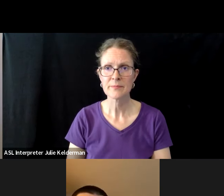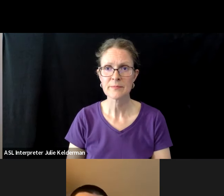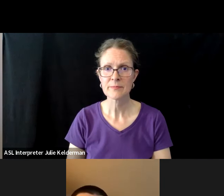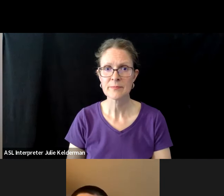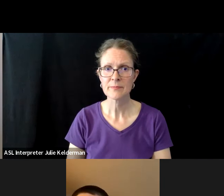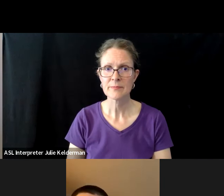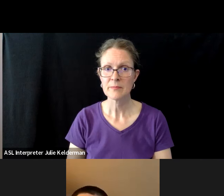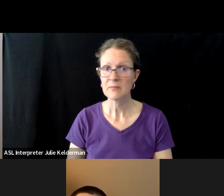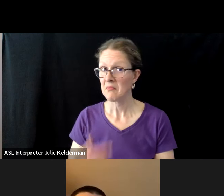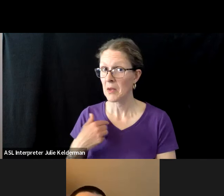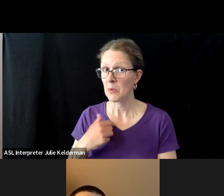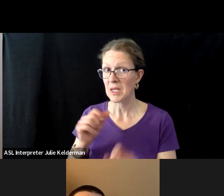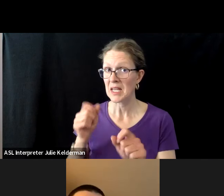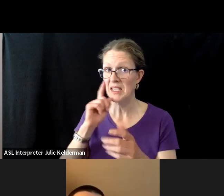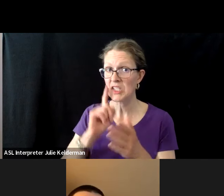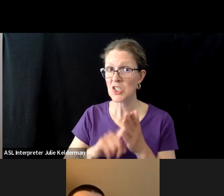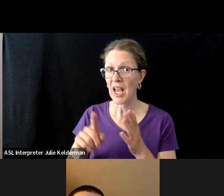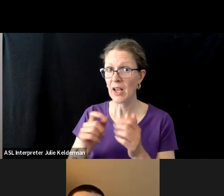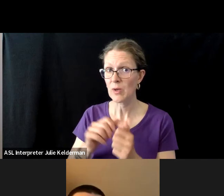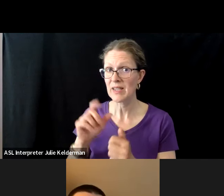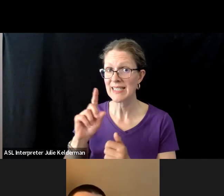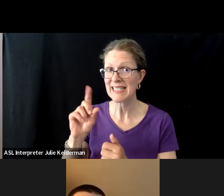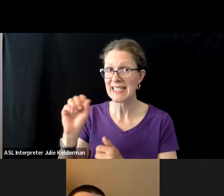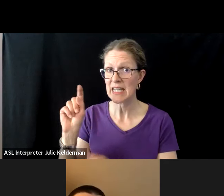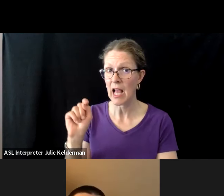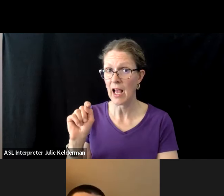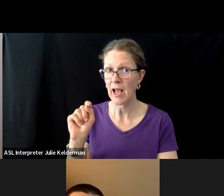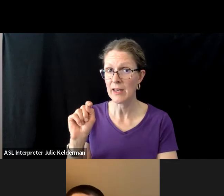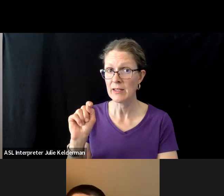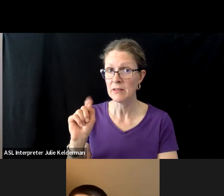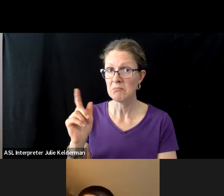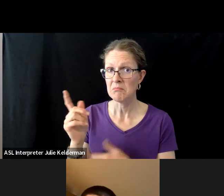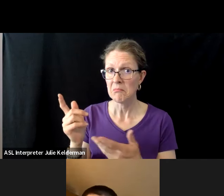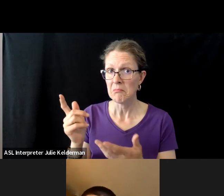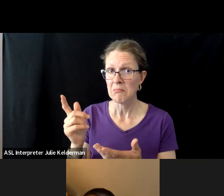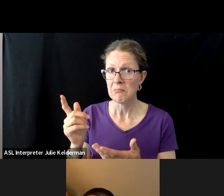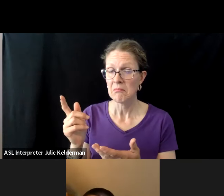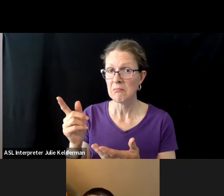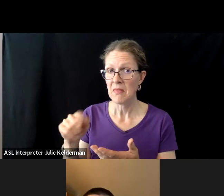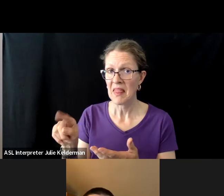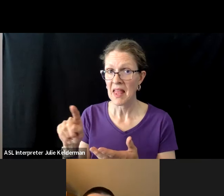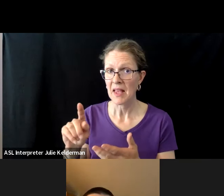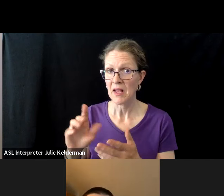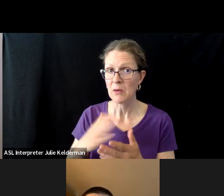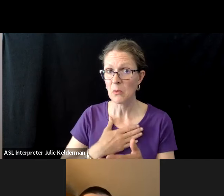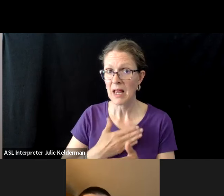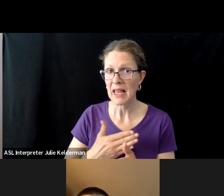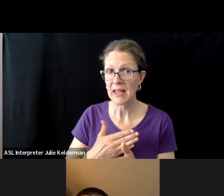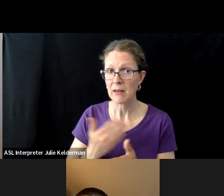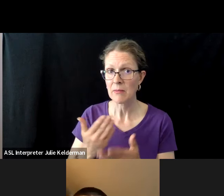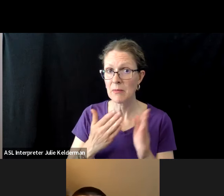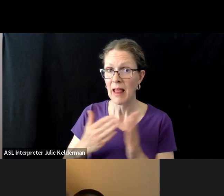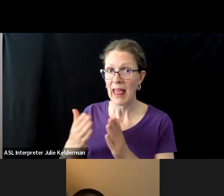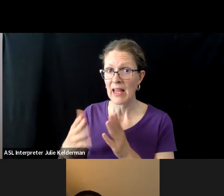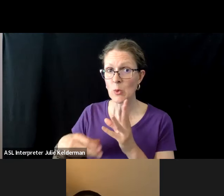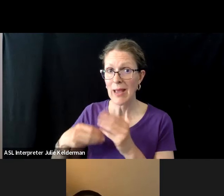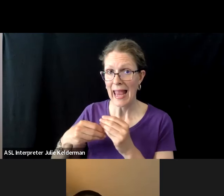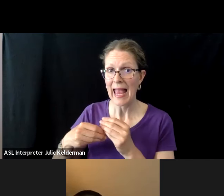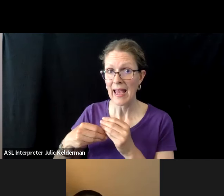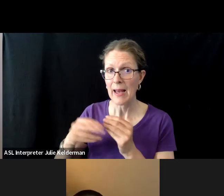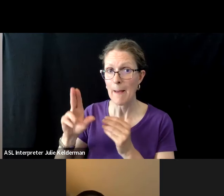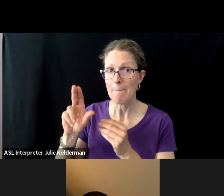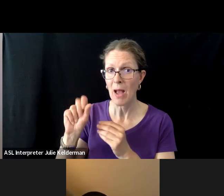We can certainly check with DDOT about whether or not they would be open to or have plans to add any routes. I mean,